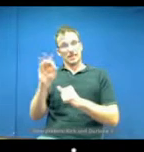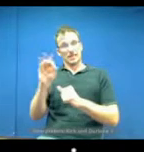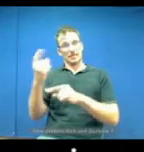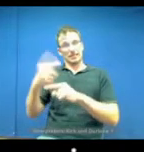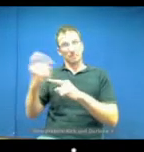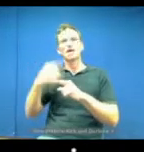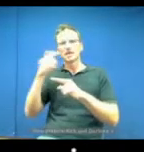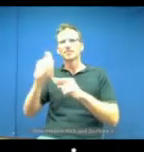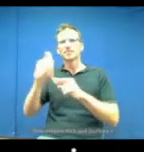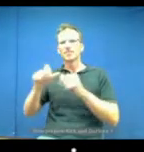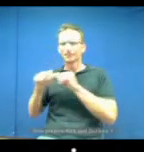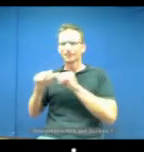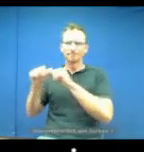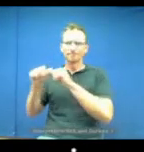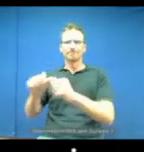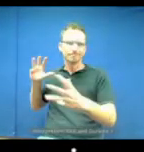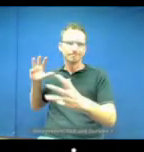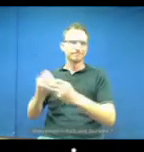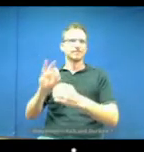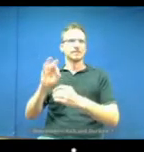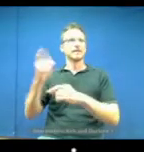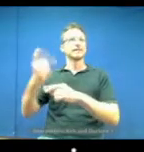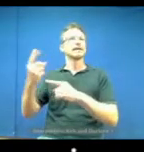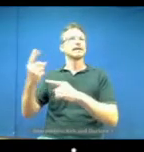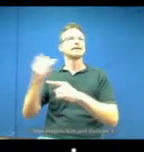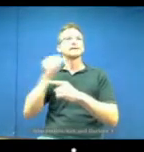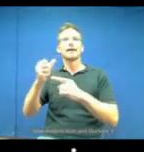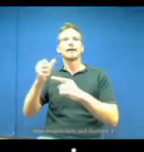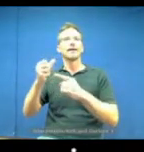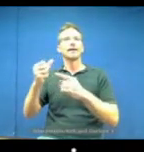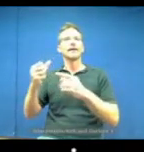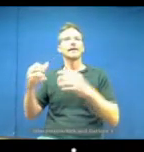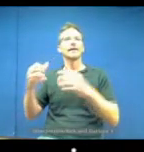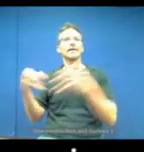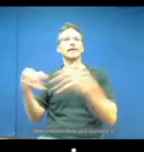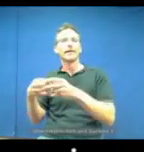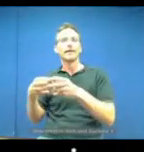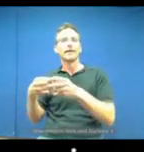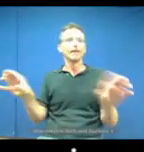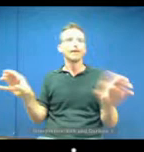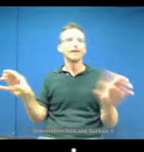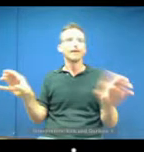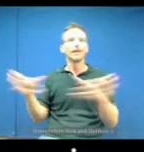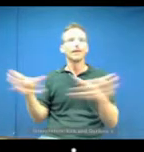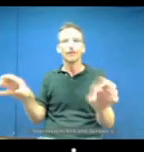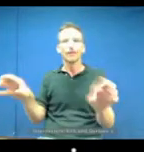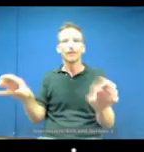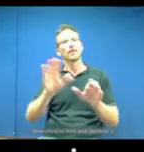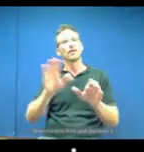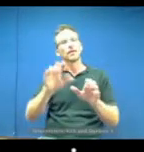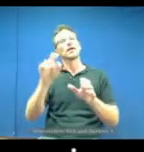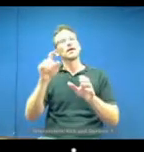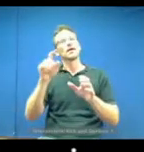so I think Barbara Mathis, no, Adonis, you'll have to check your state statute.